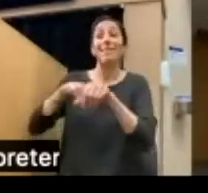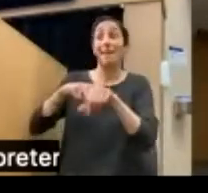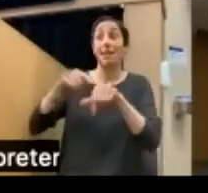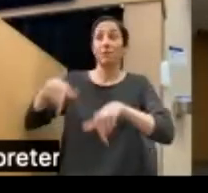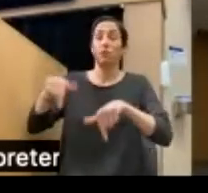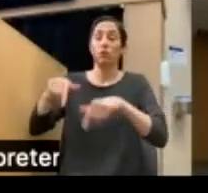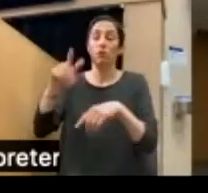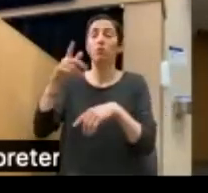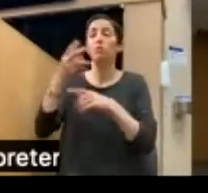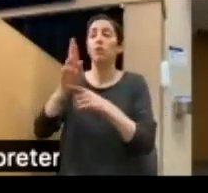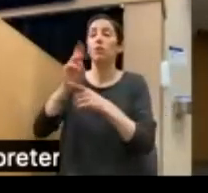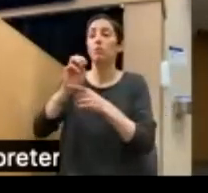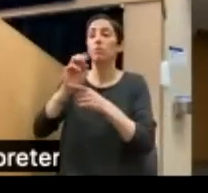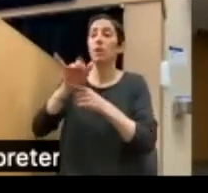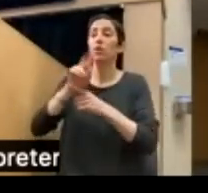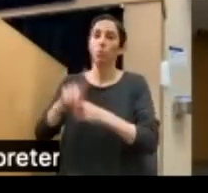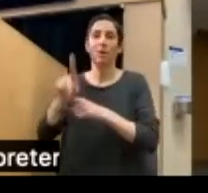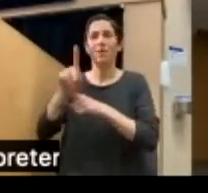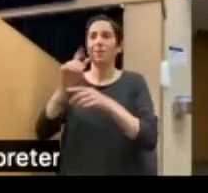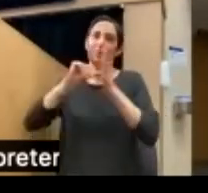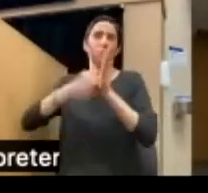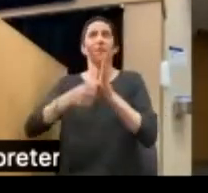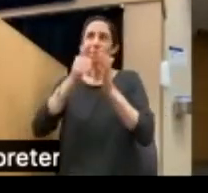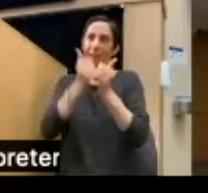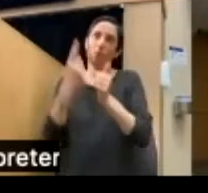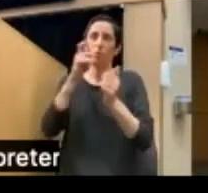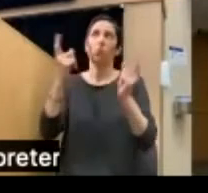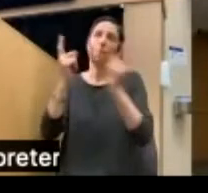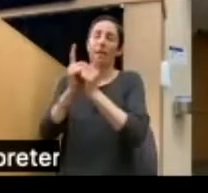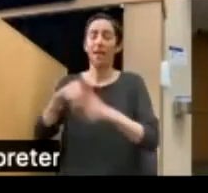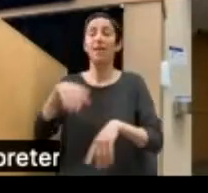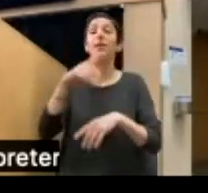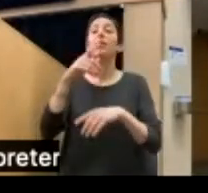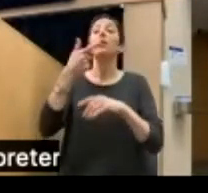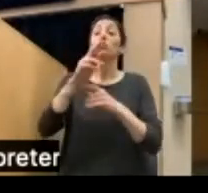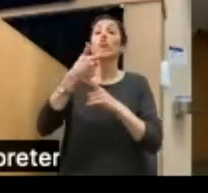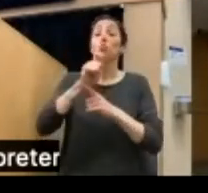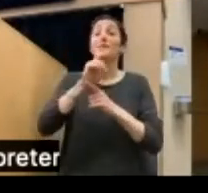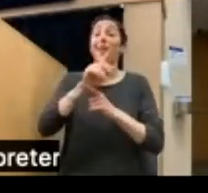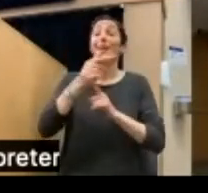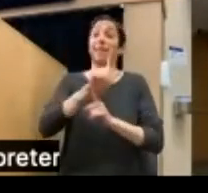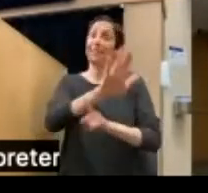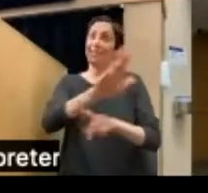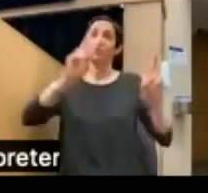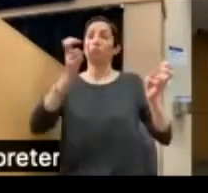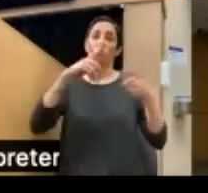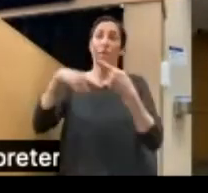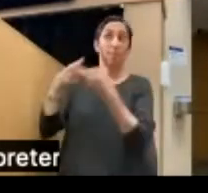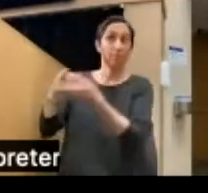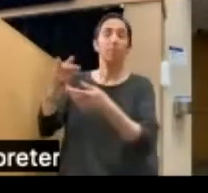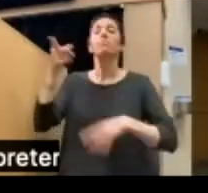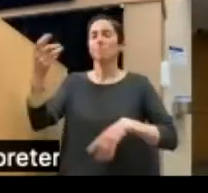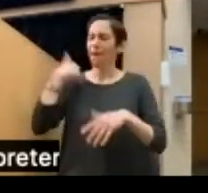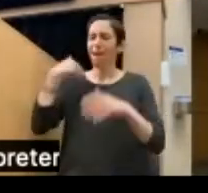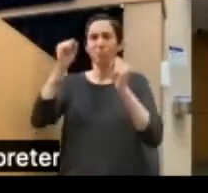Meyerowitz impressed just about everyone he came into contact with. In George Engel's own words, Dr. Meyerowitz had, quote, an incredible capacity